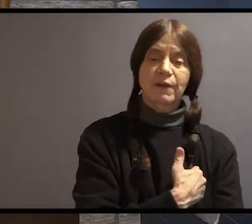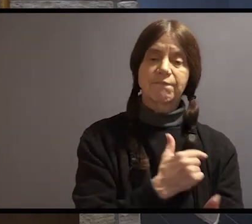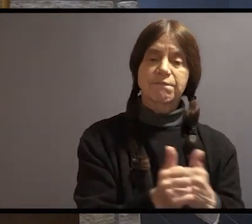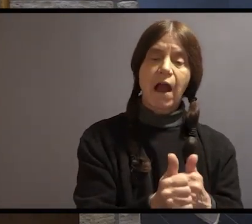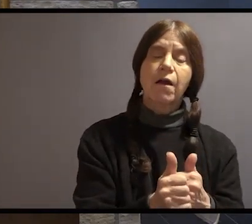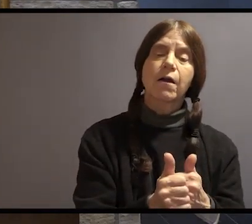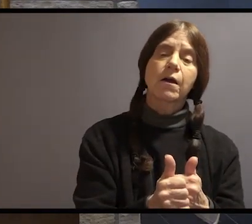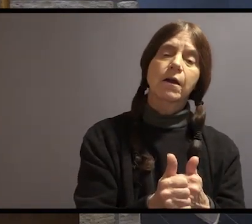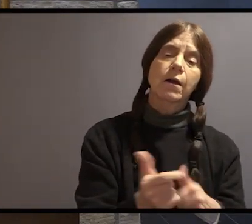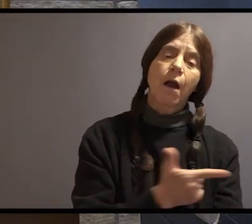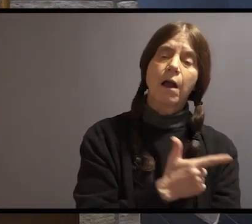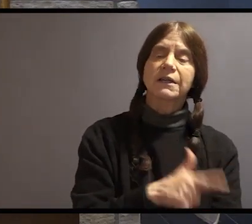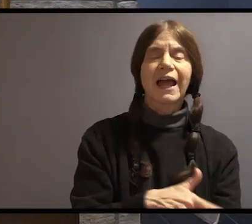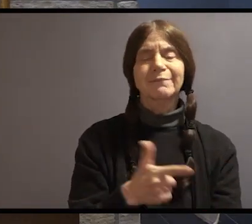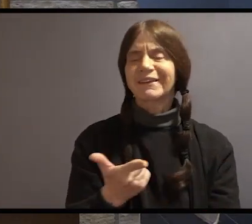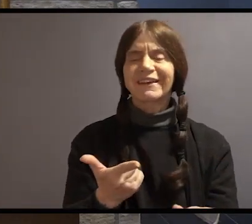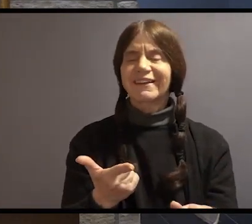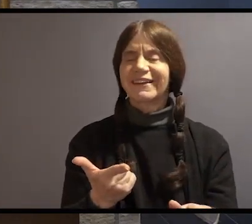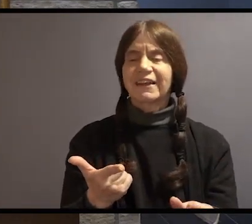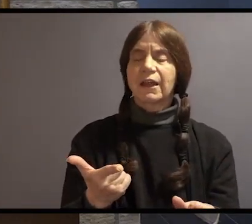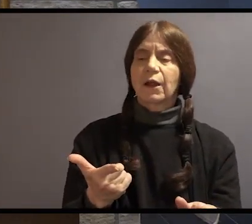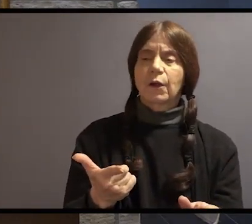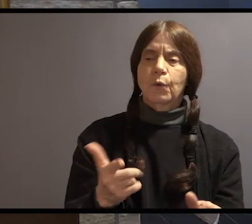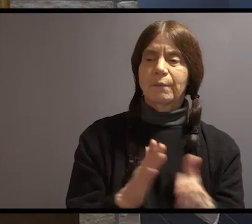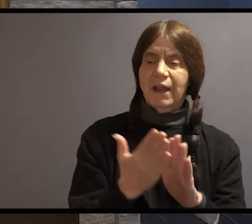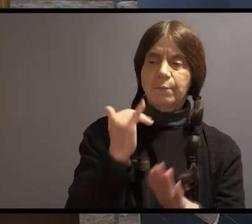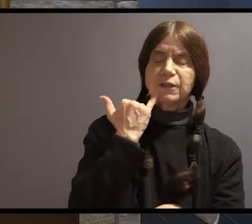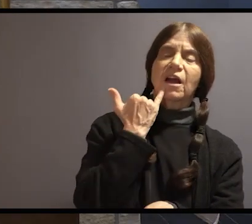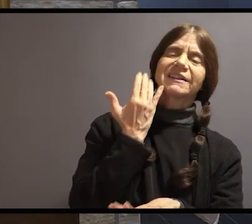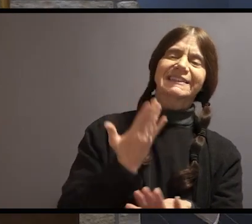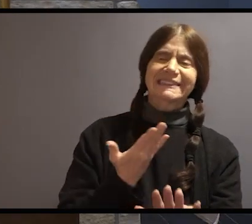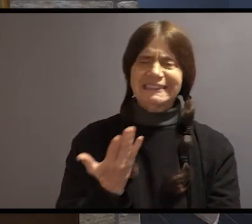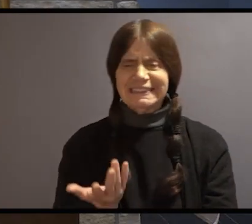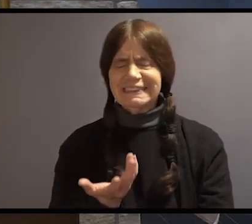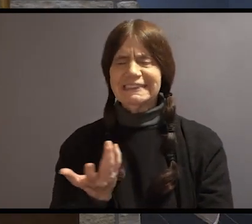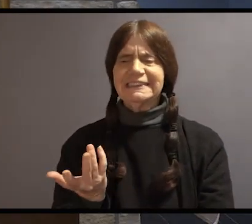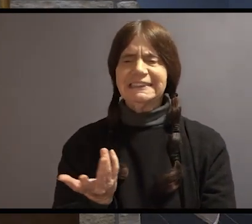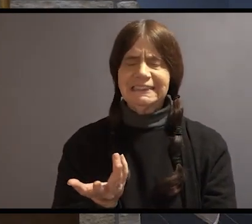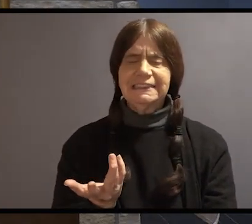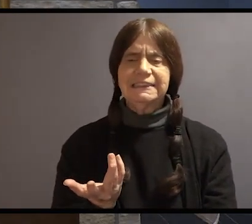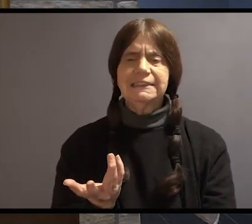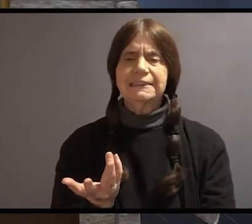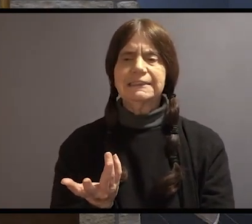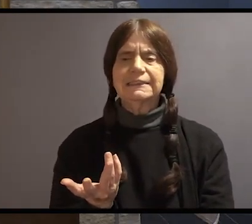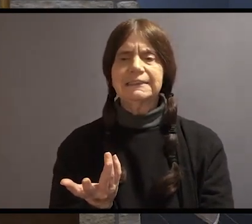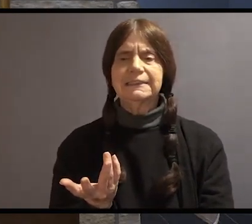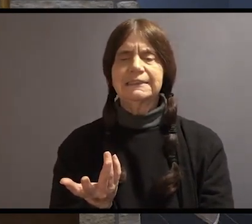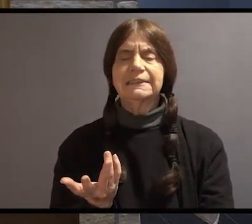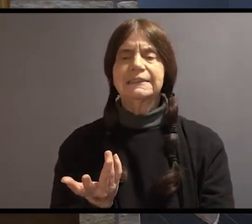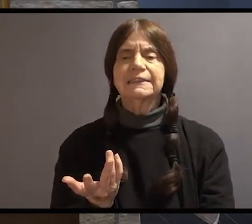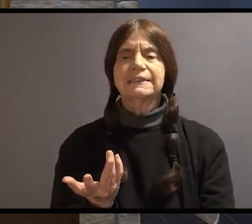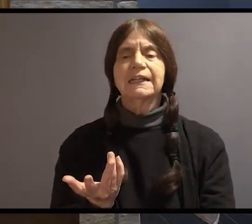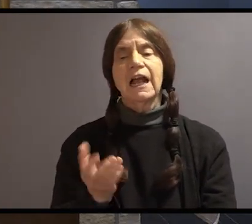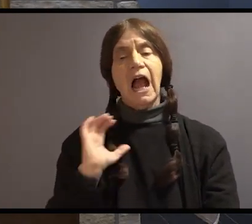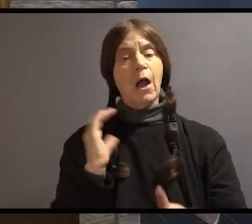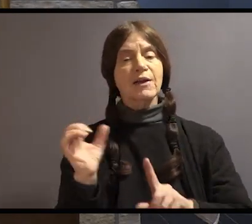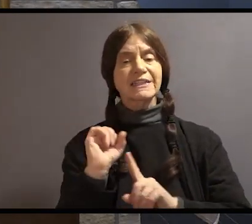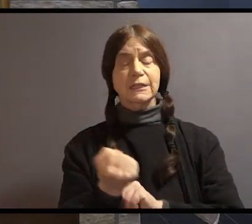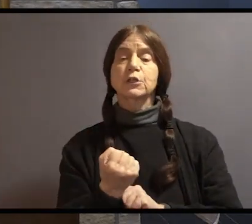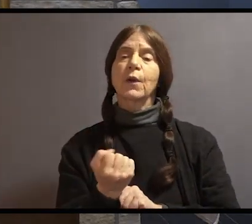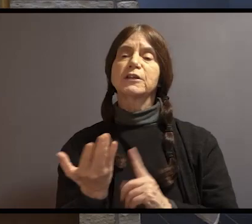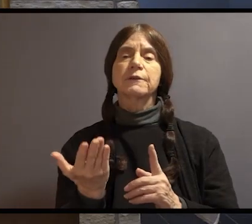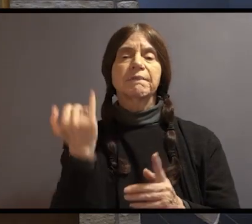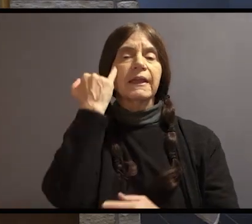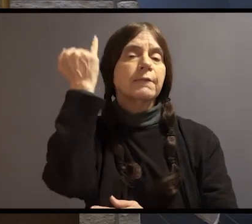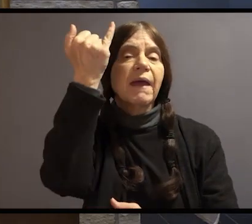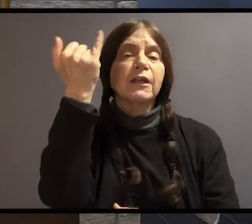word, thinking that we can get more serious later. In this way, our situation is like this. Imagine a